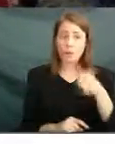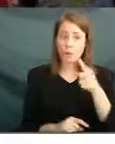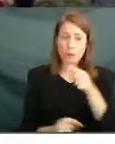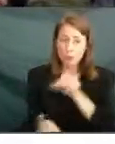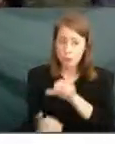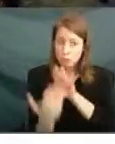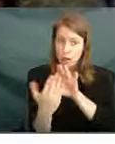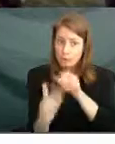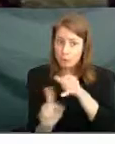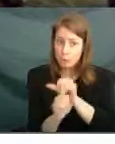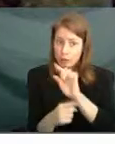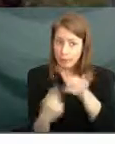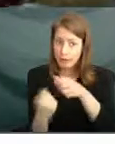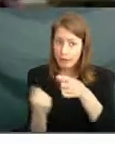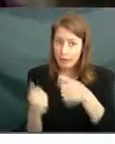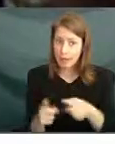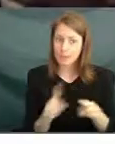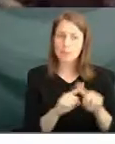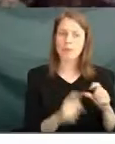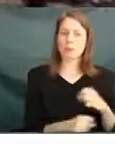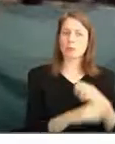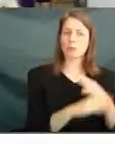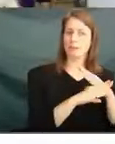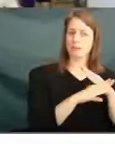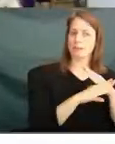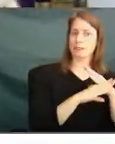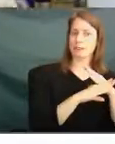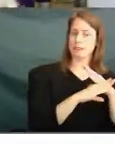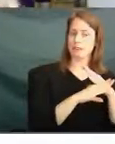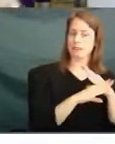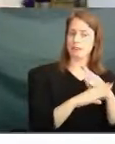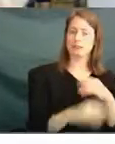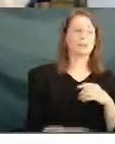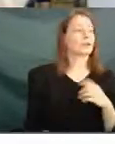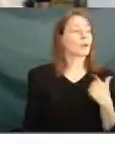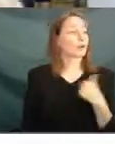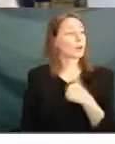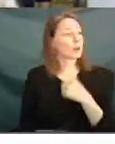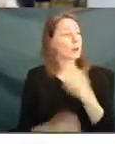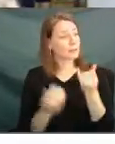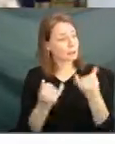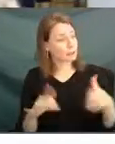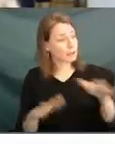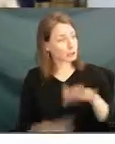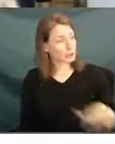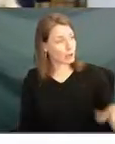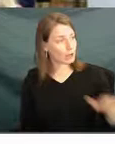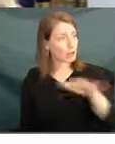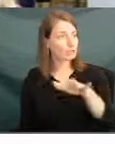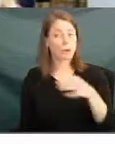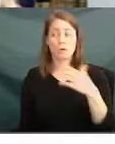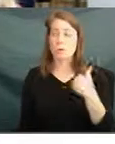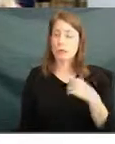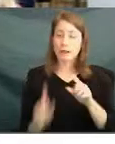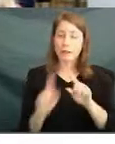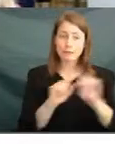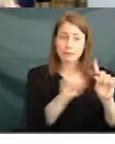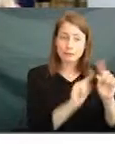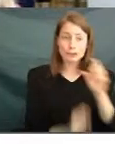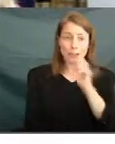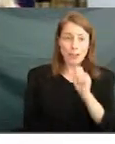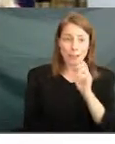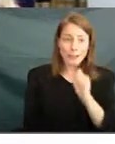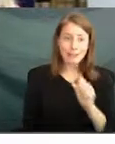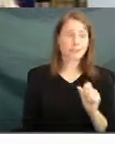in the schoolyard. We put children together in groups across the ages, different levels on same groups, to try to